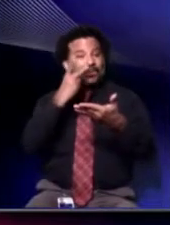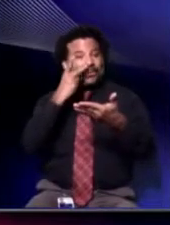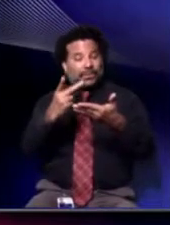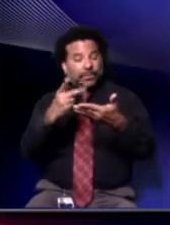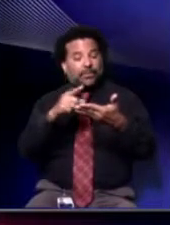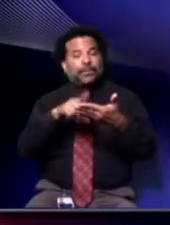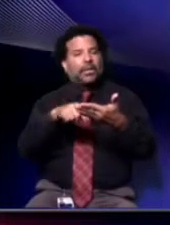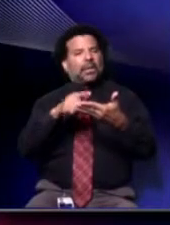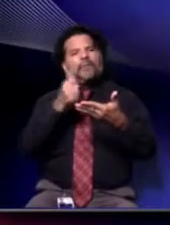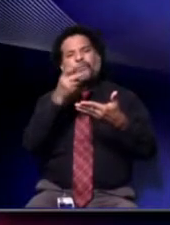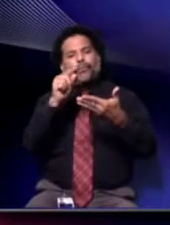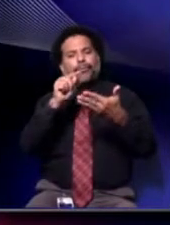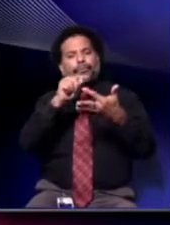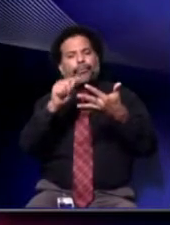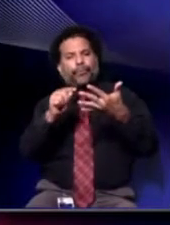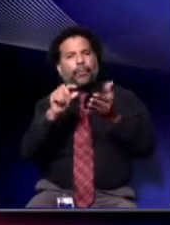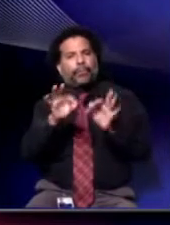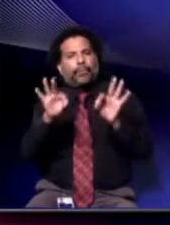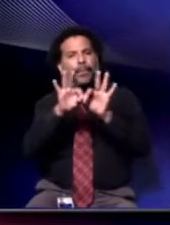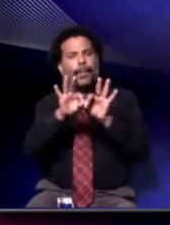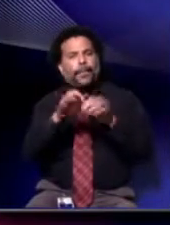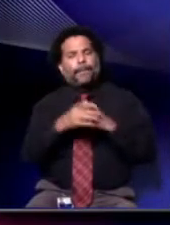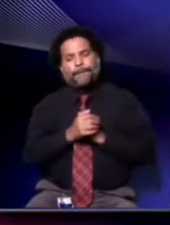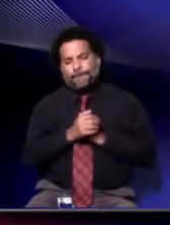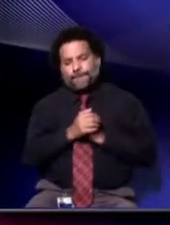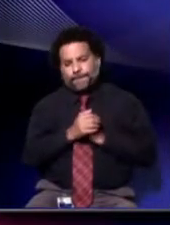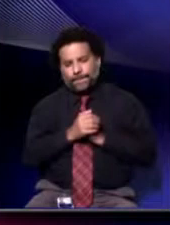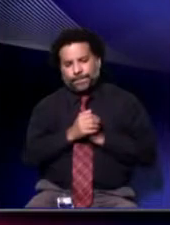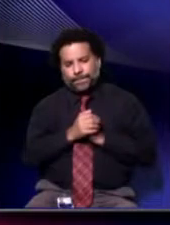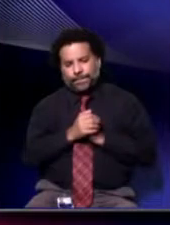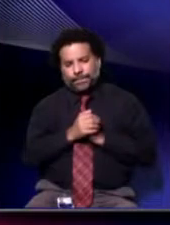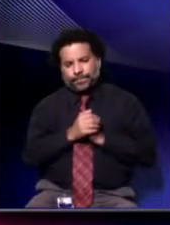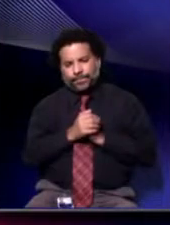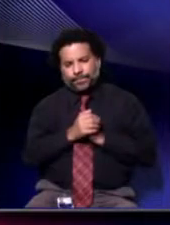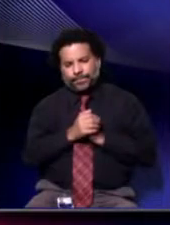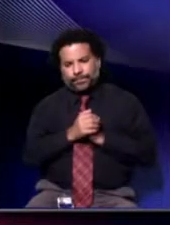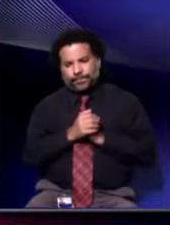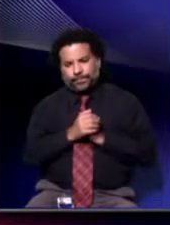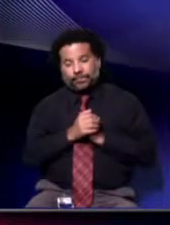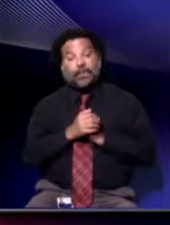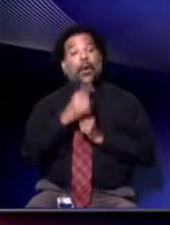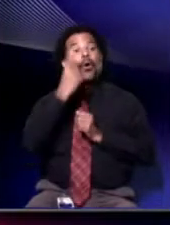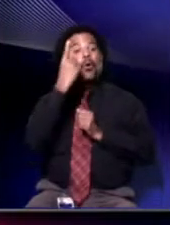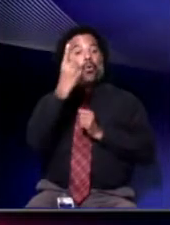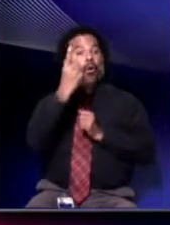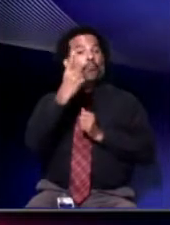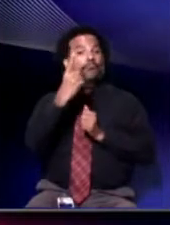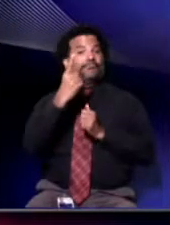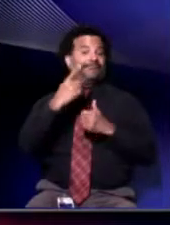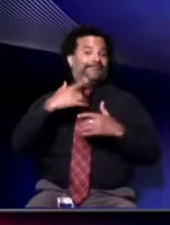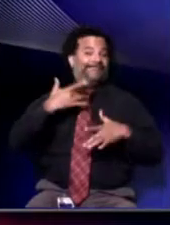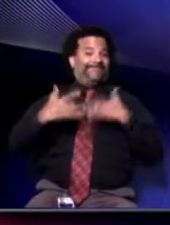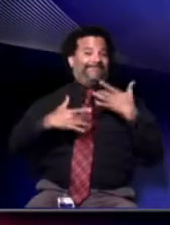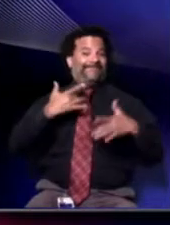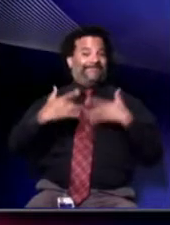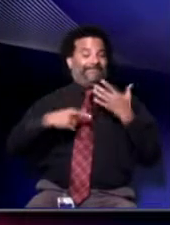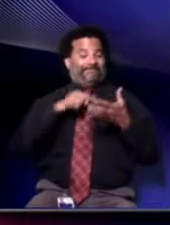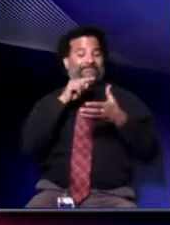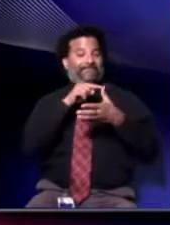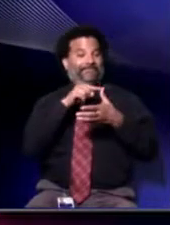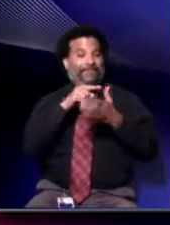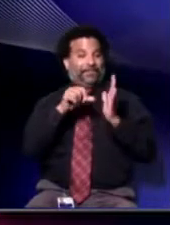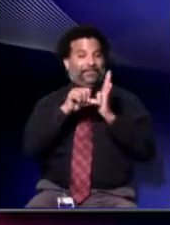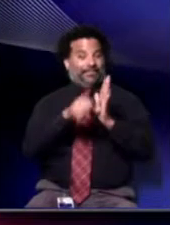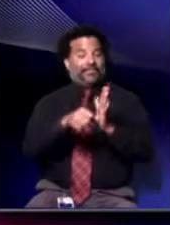highlight some progress that we've made, and one of the exciting items I want to bring